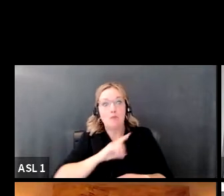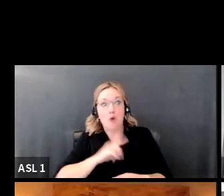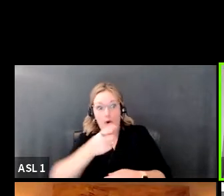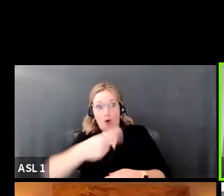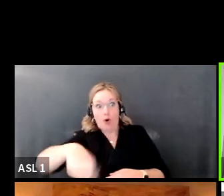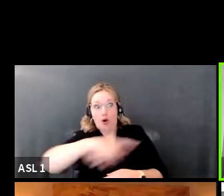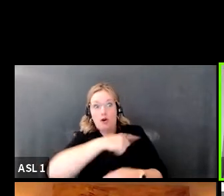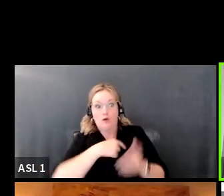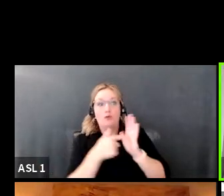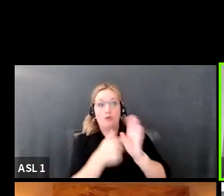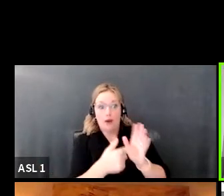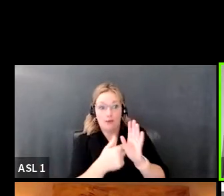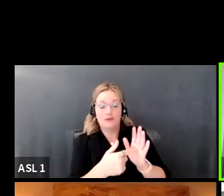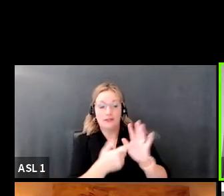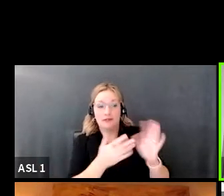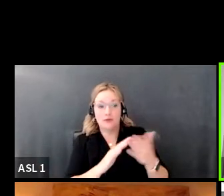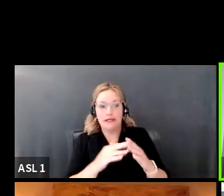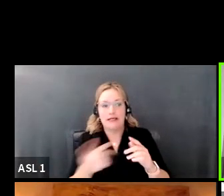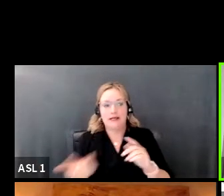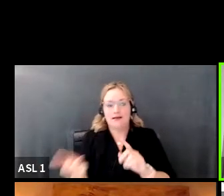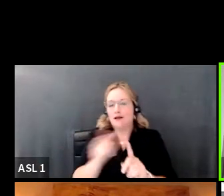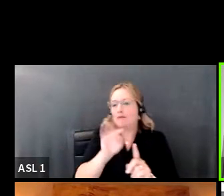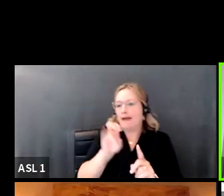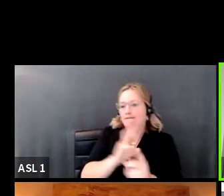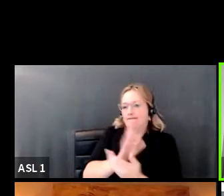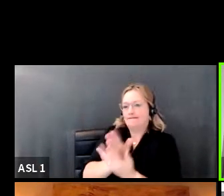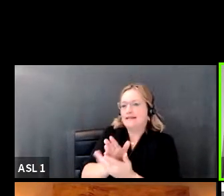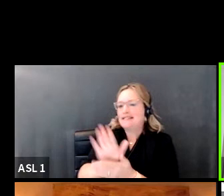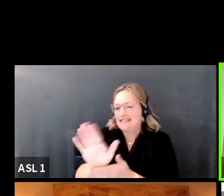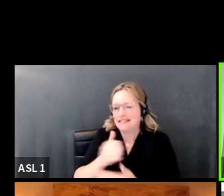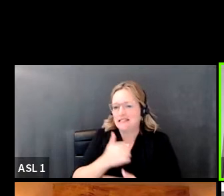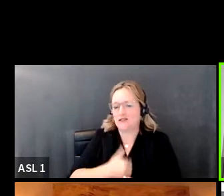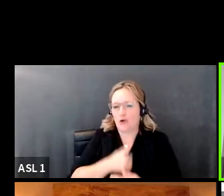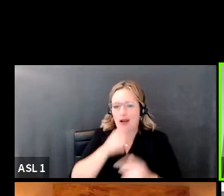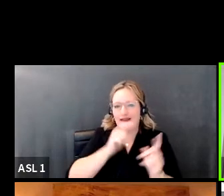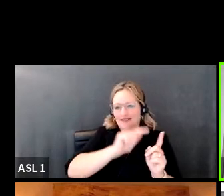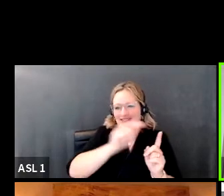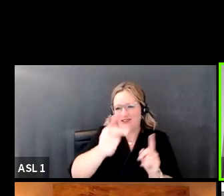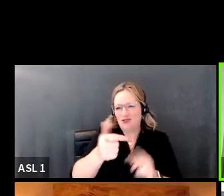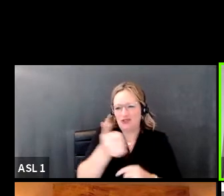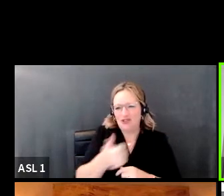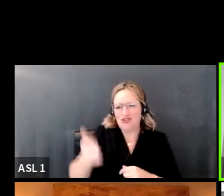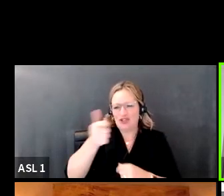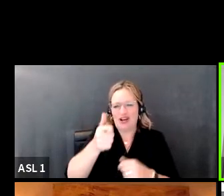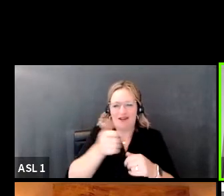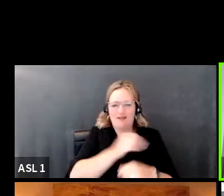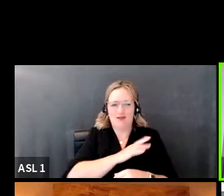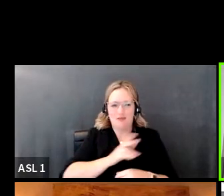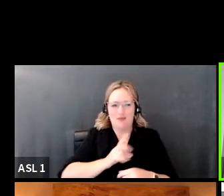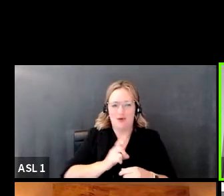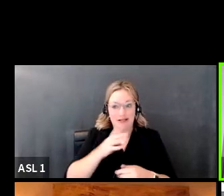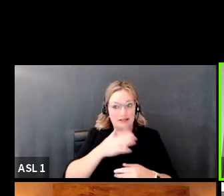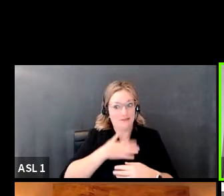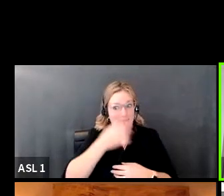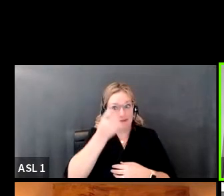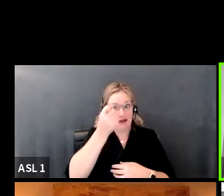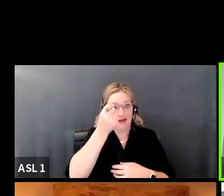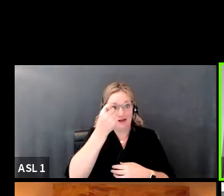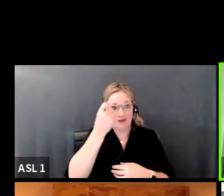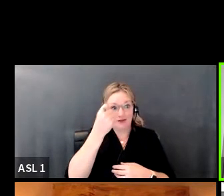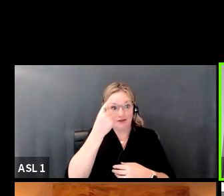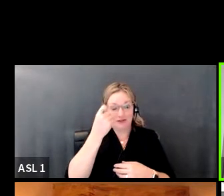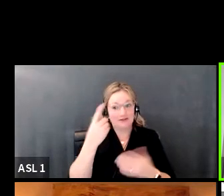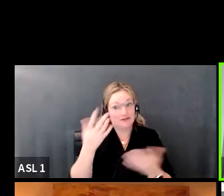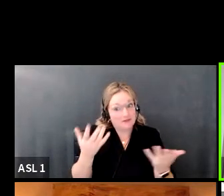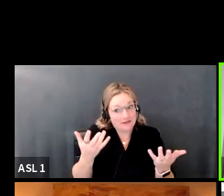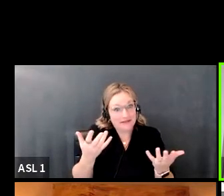community so thank you i'm going to turn back to the chair now um my understanding is that um you